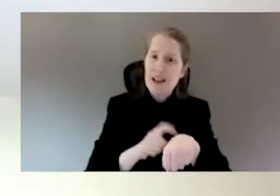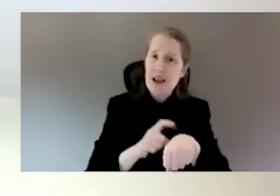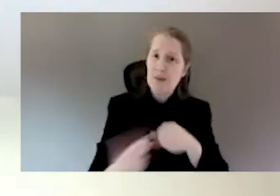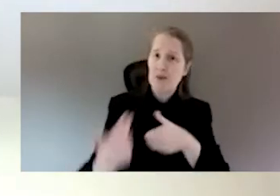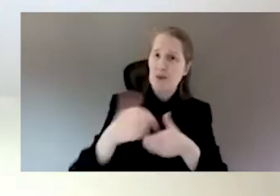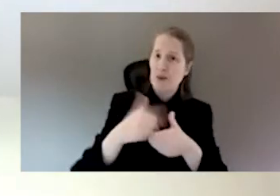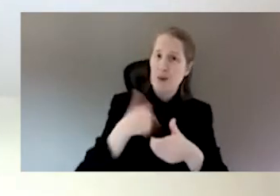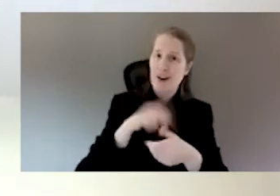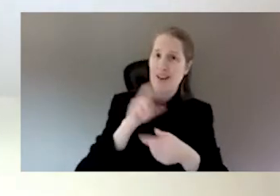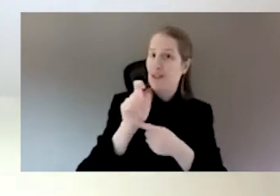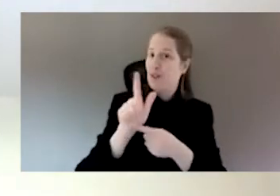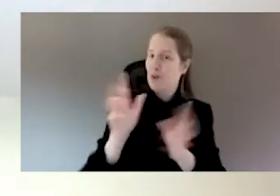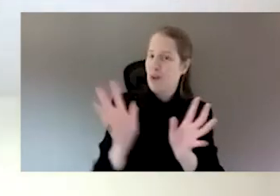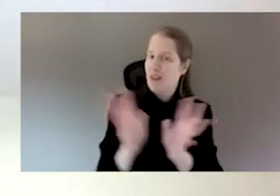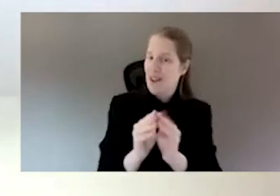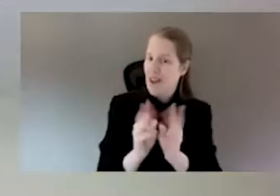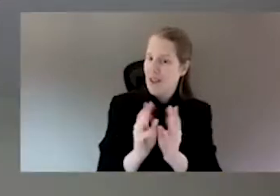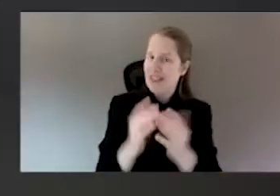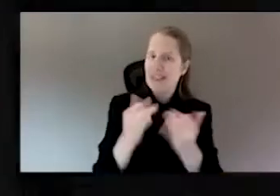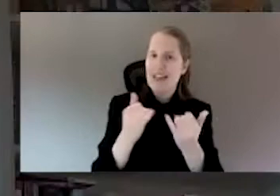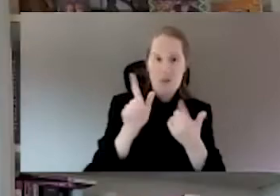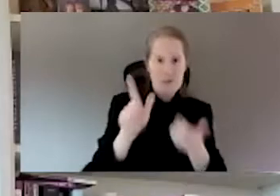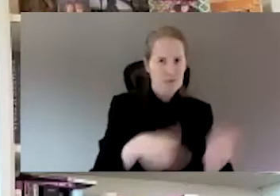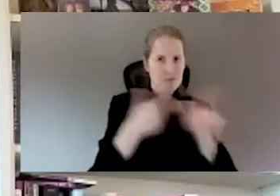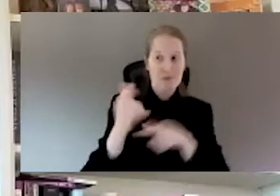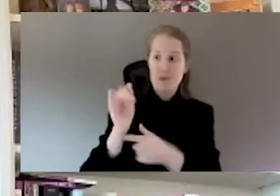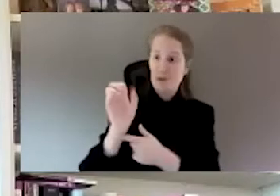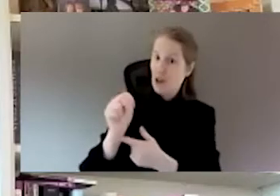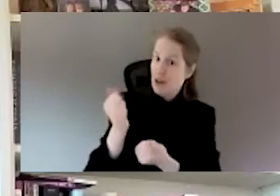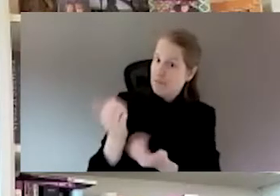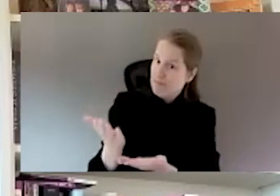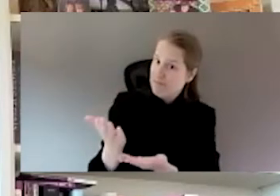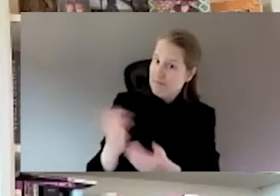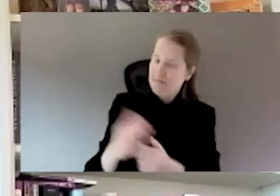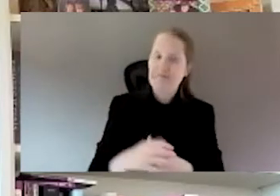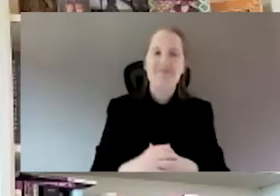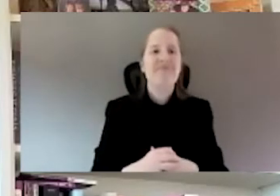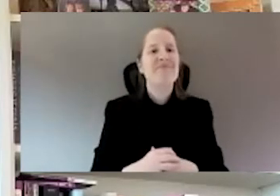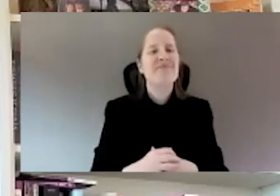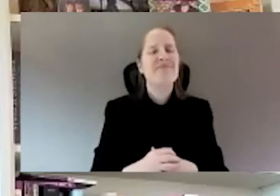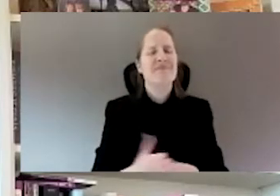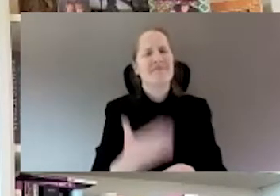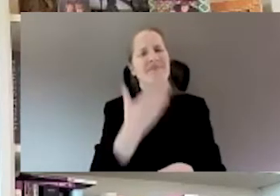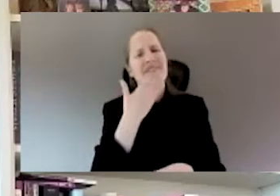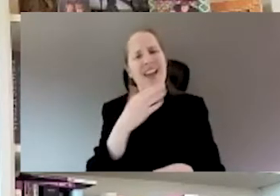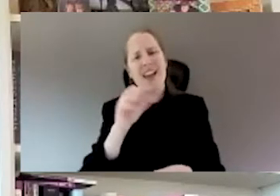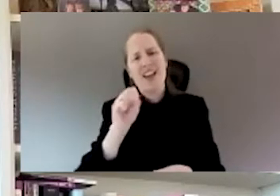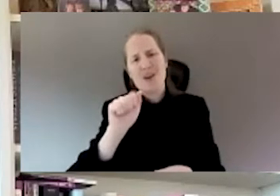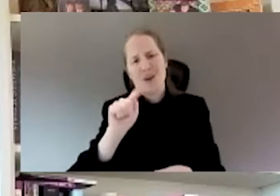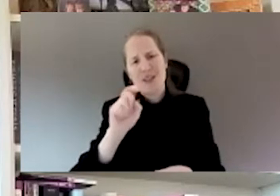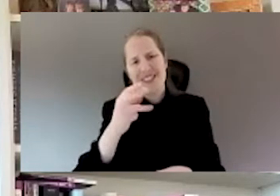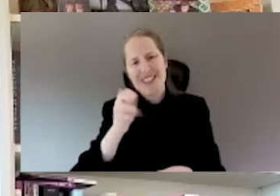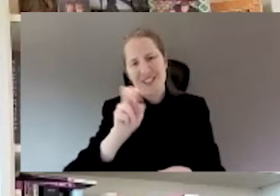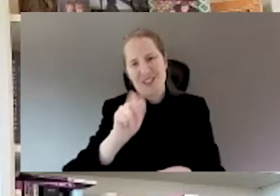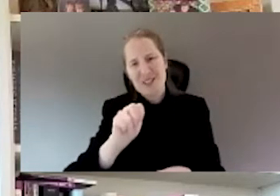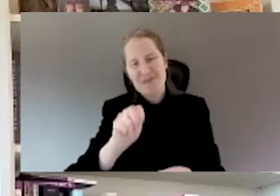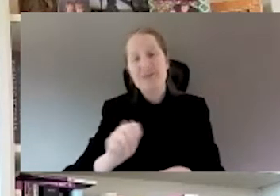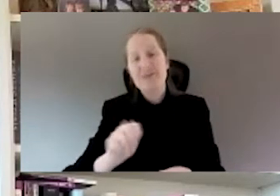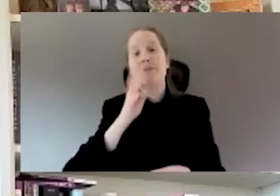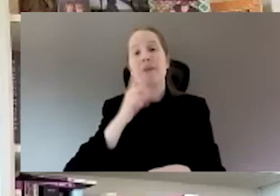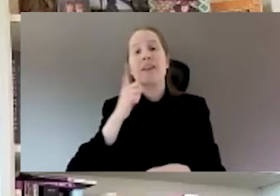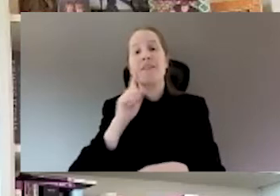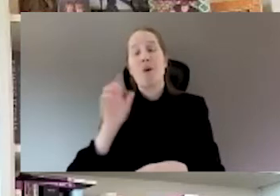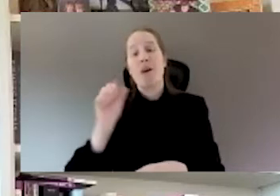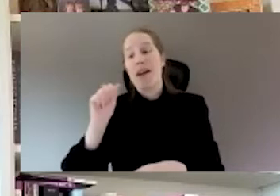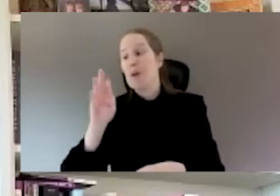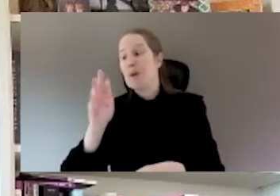And I'd like to turn the time over to John. Thank you, Sachin. On behalf of AUCD and the entire